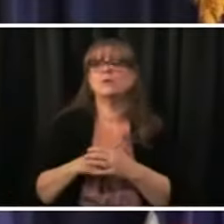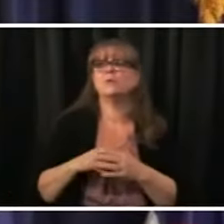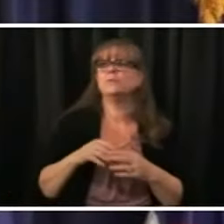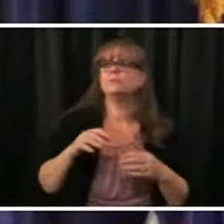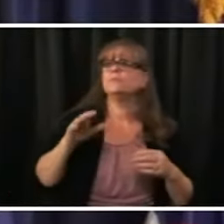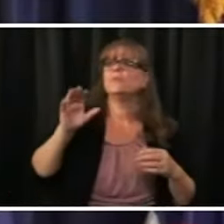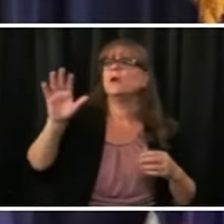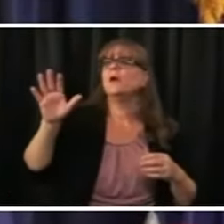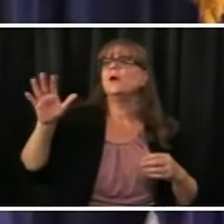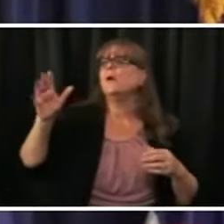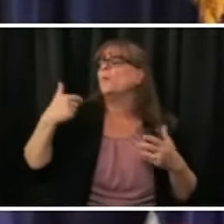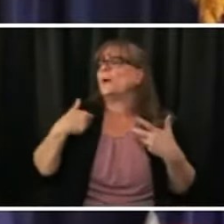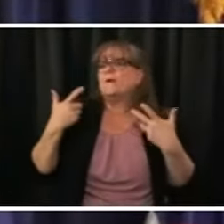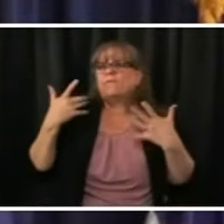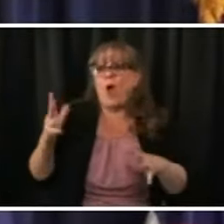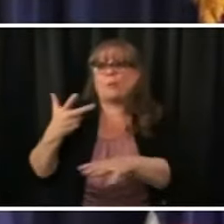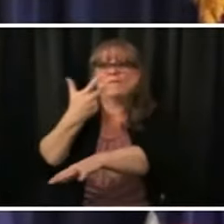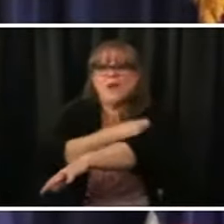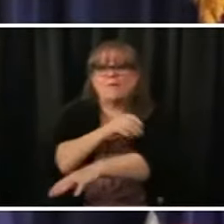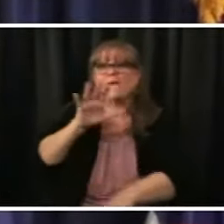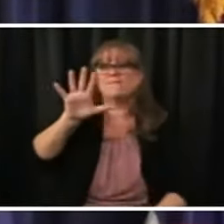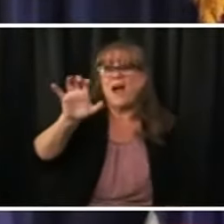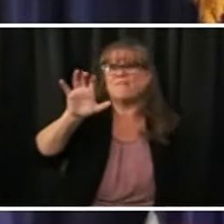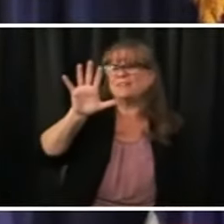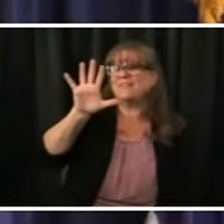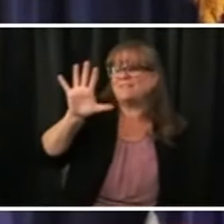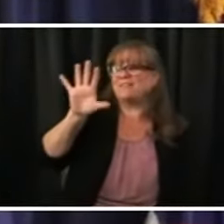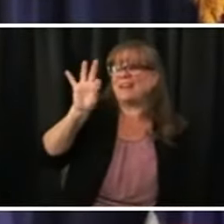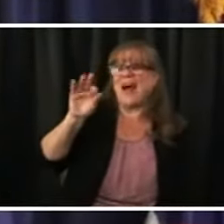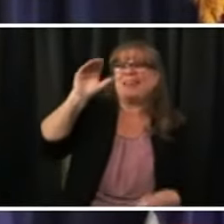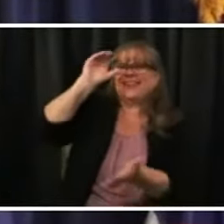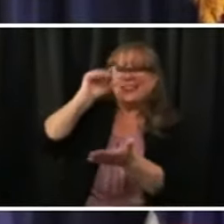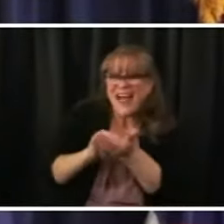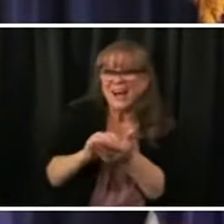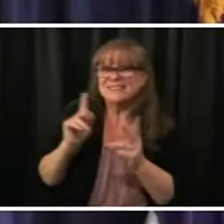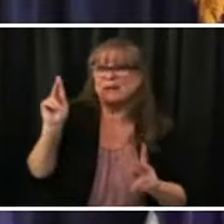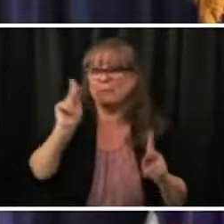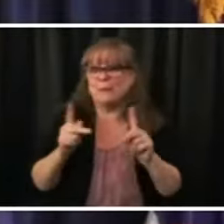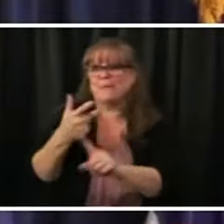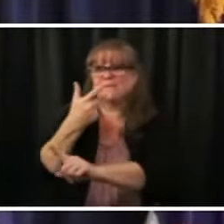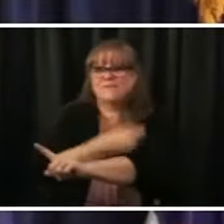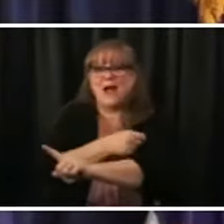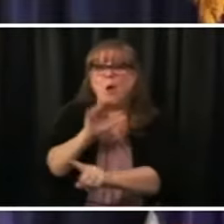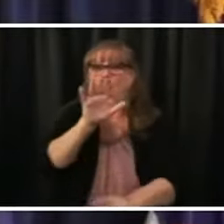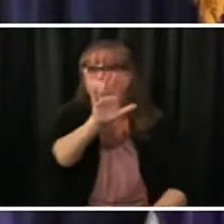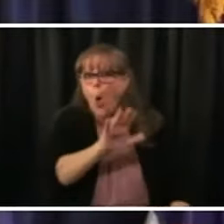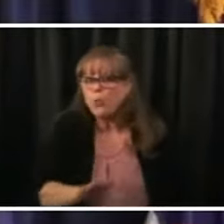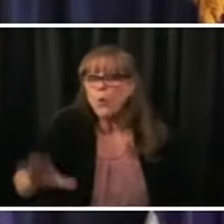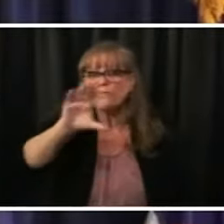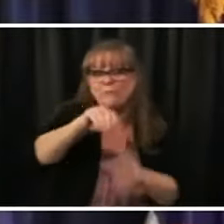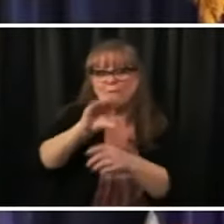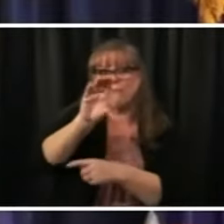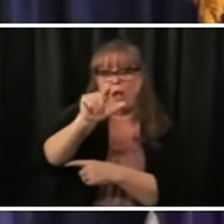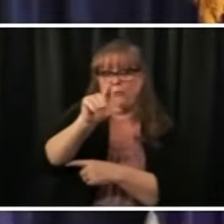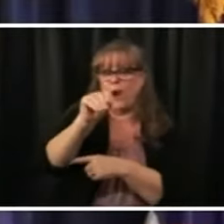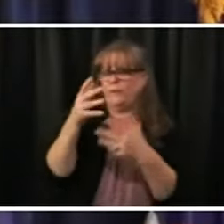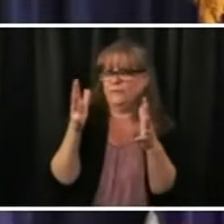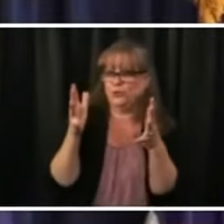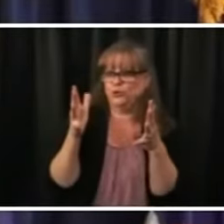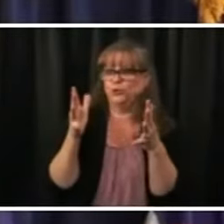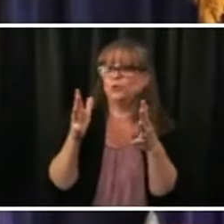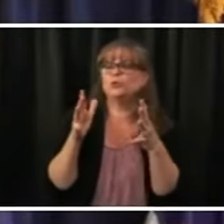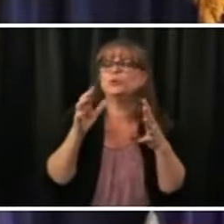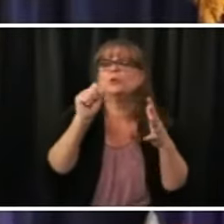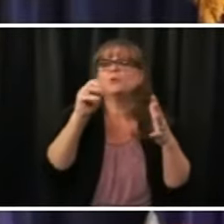559,938 doses, and that's being done by so many partners across the state. We do ask that they keep